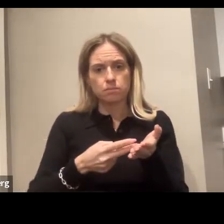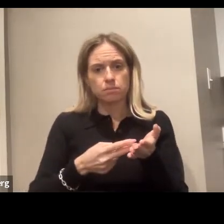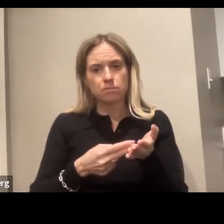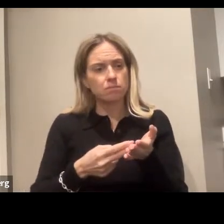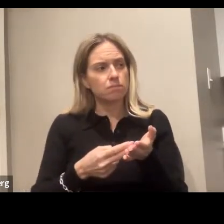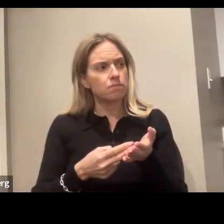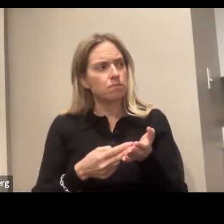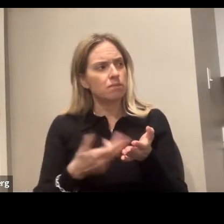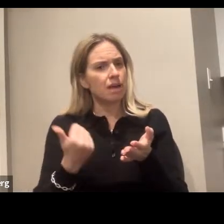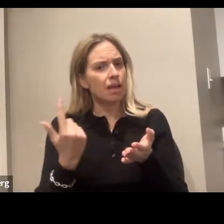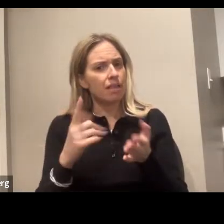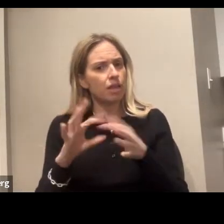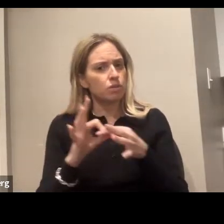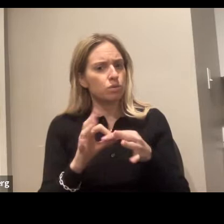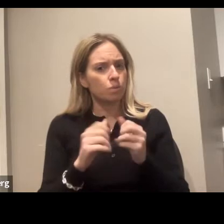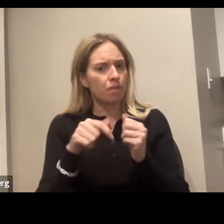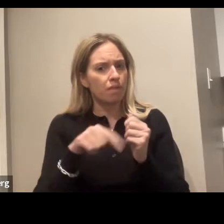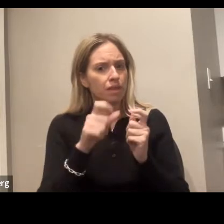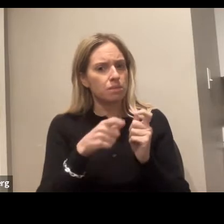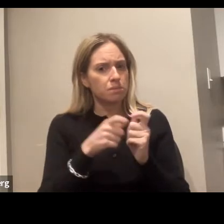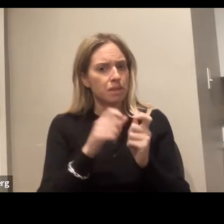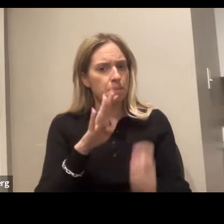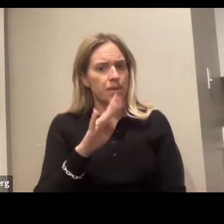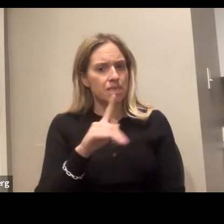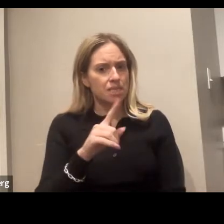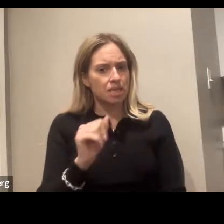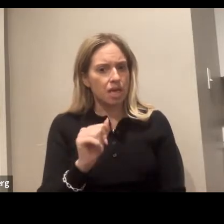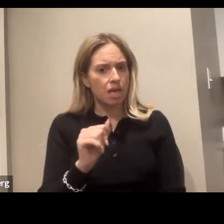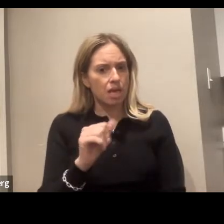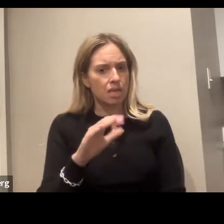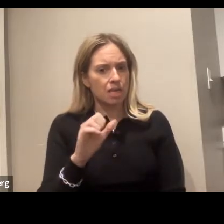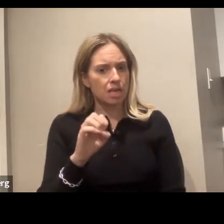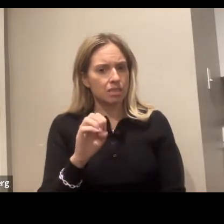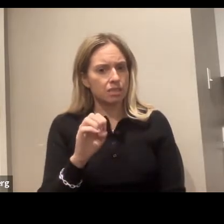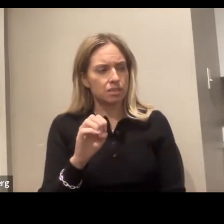is this I- anything to do with this specific BZA case?